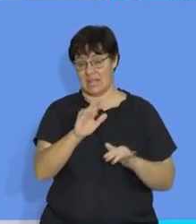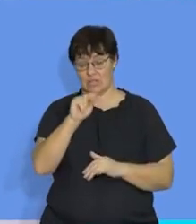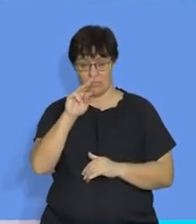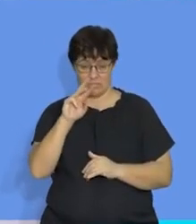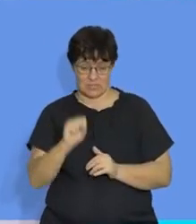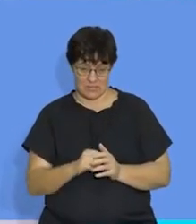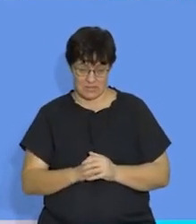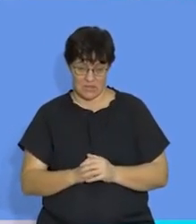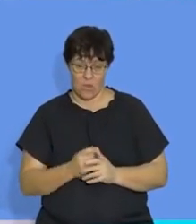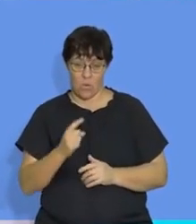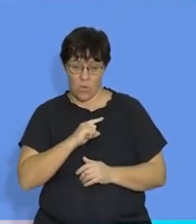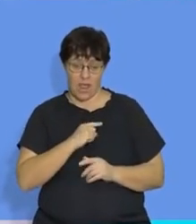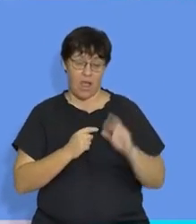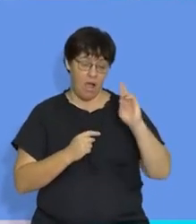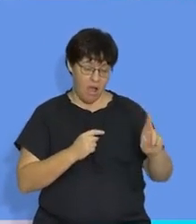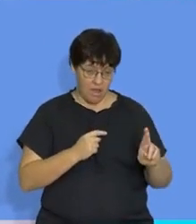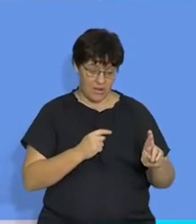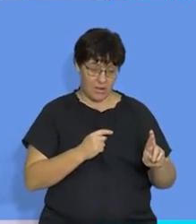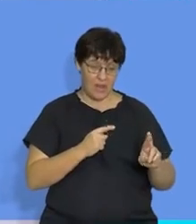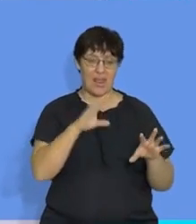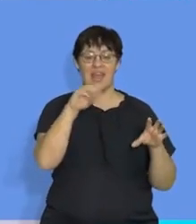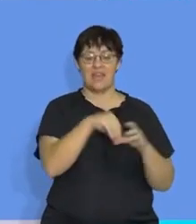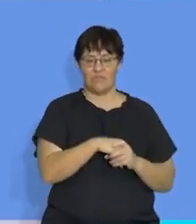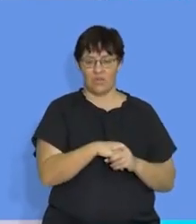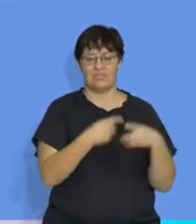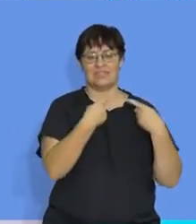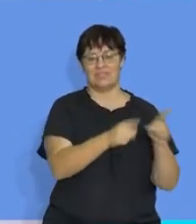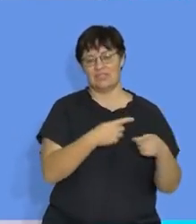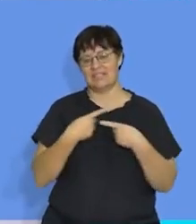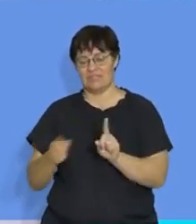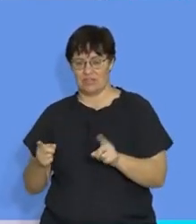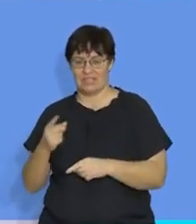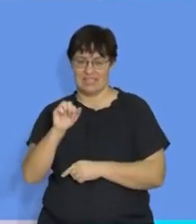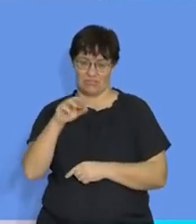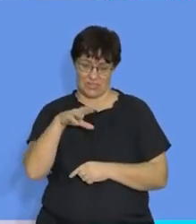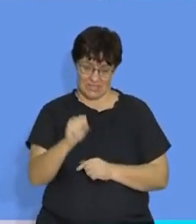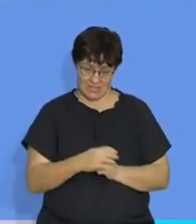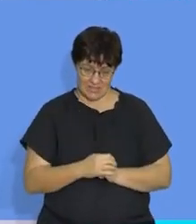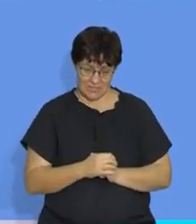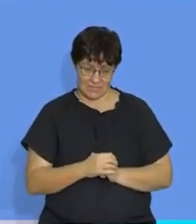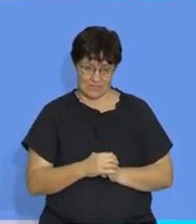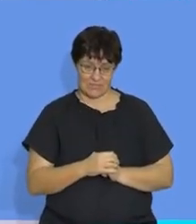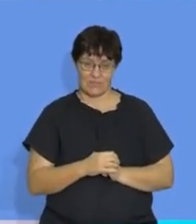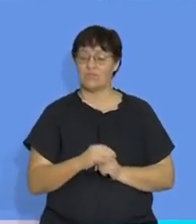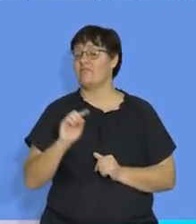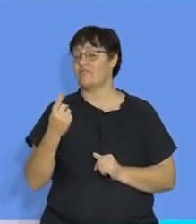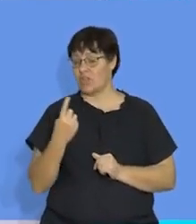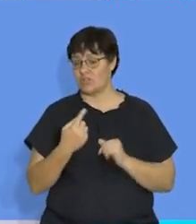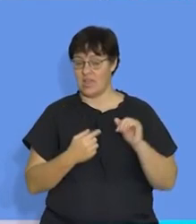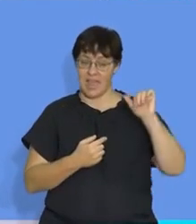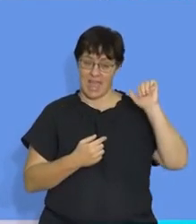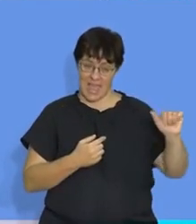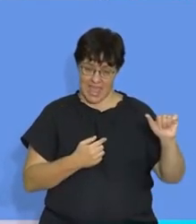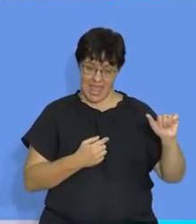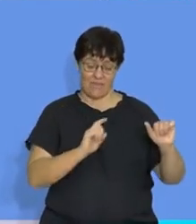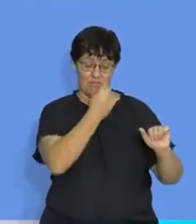terms, because each R will be involved in a different series of calculations. So we're going to